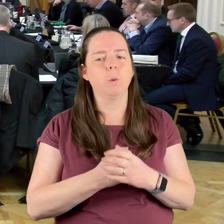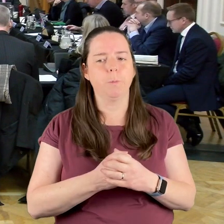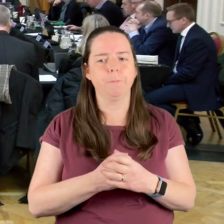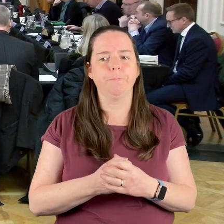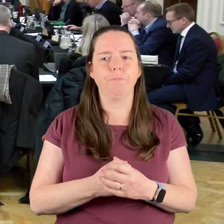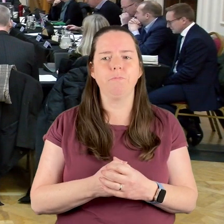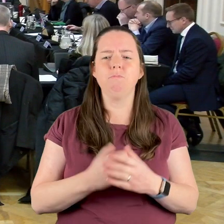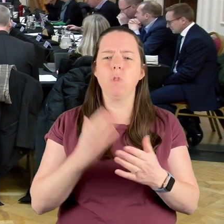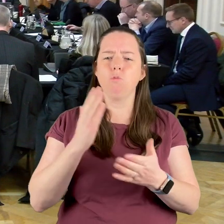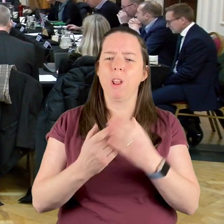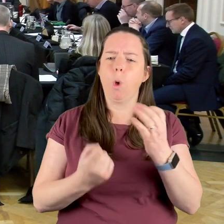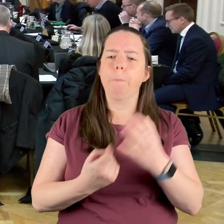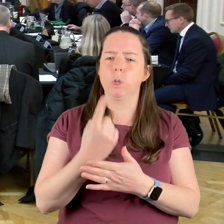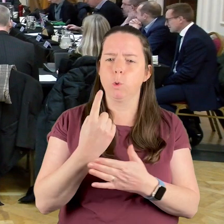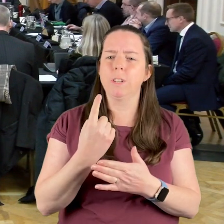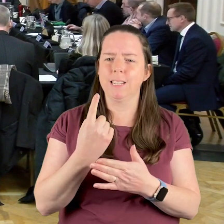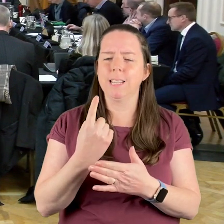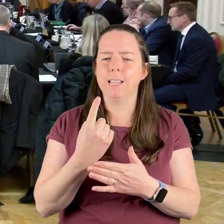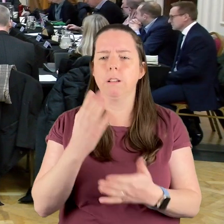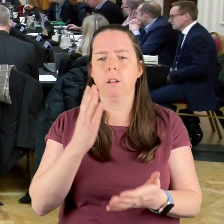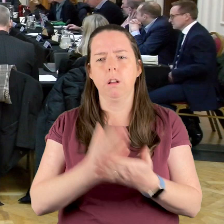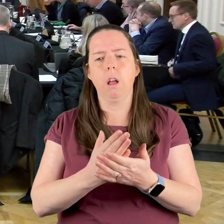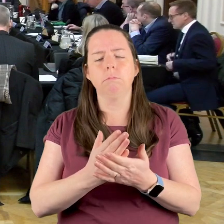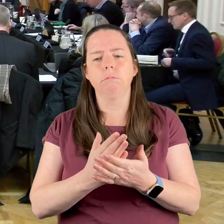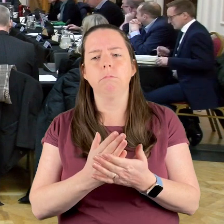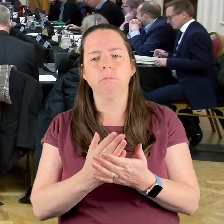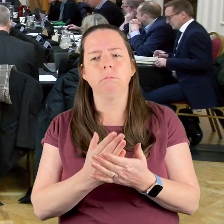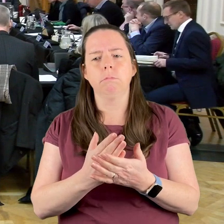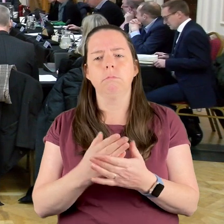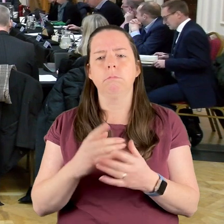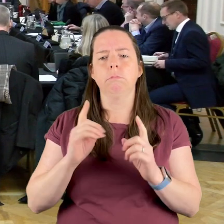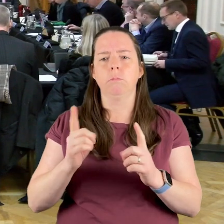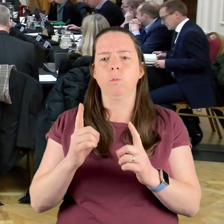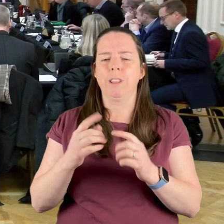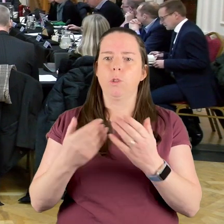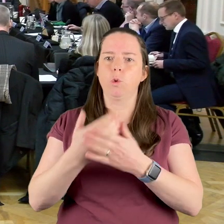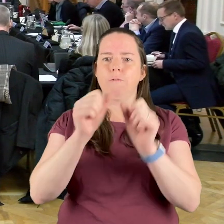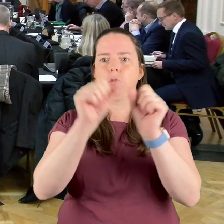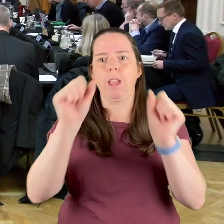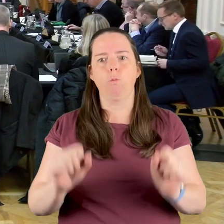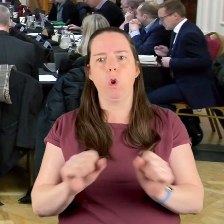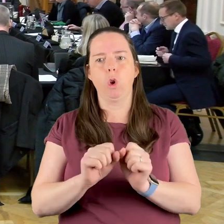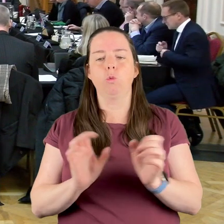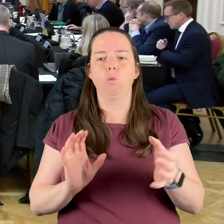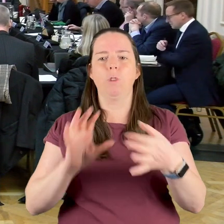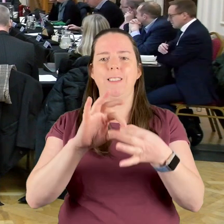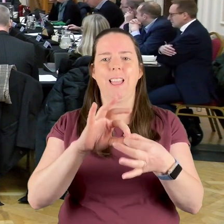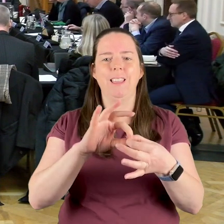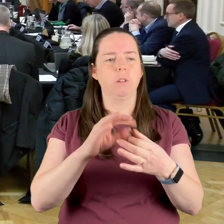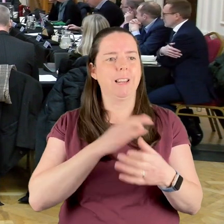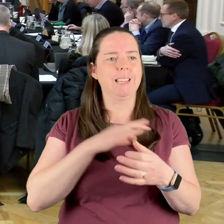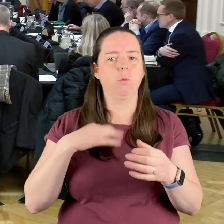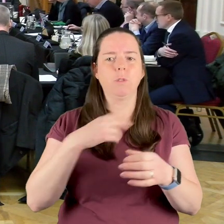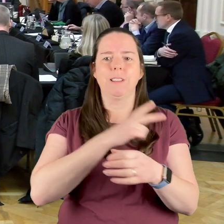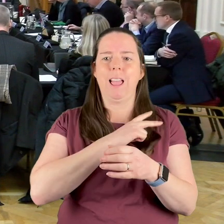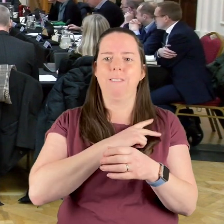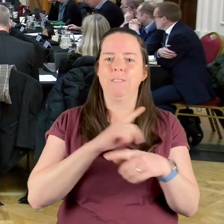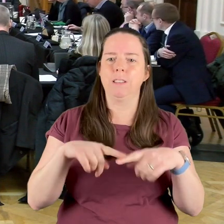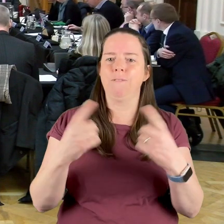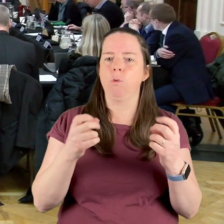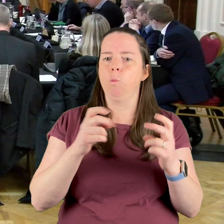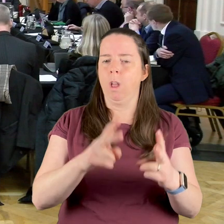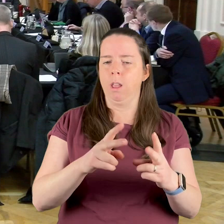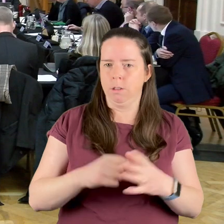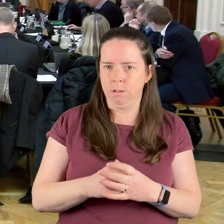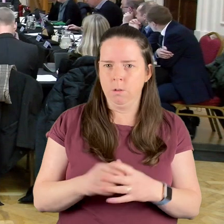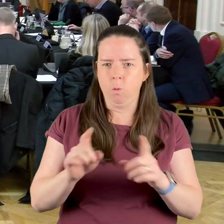Thank you. Vanessa. Thank you. Thank you, Gloria. There's a real opportunity, isn't there, with this new framework to engage with our